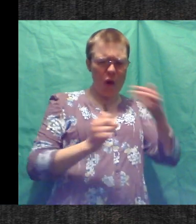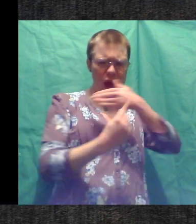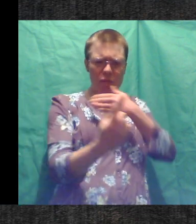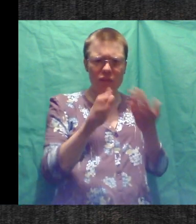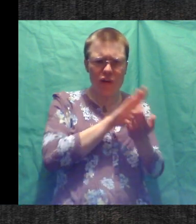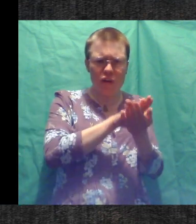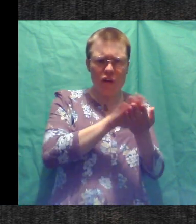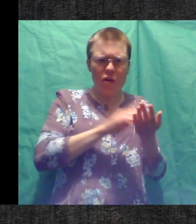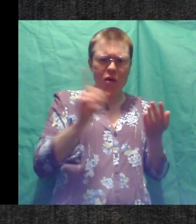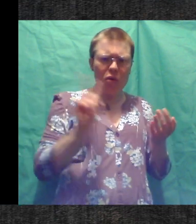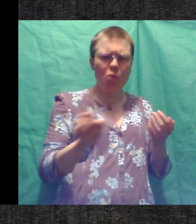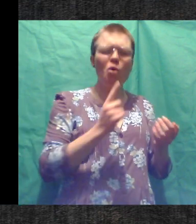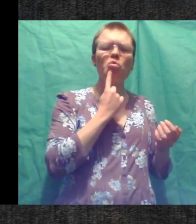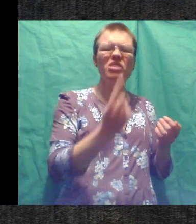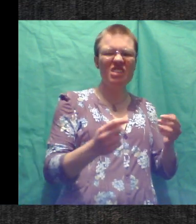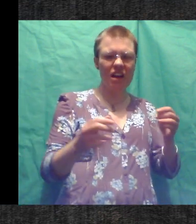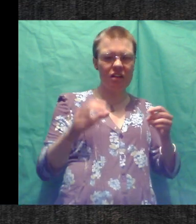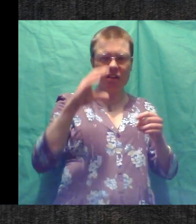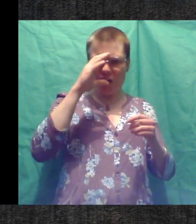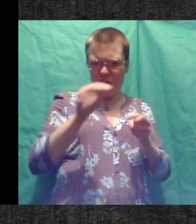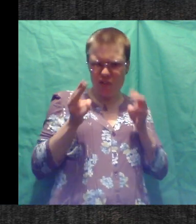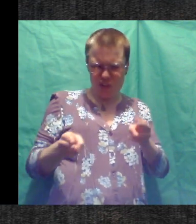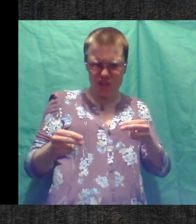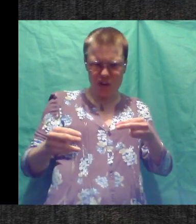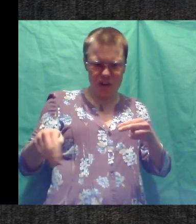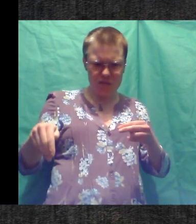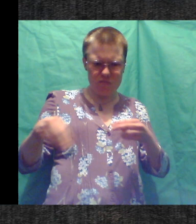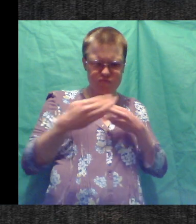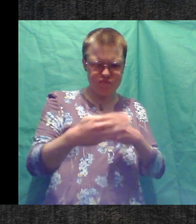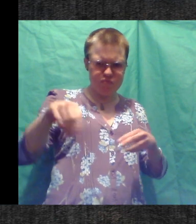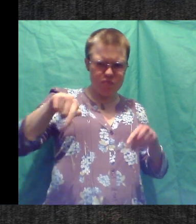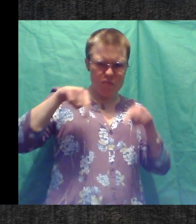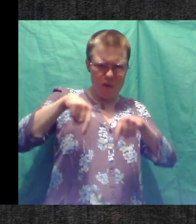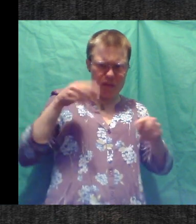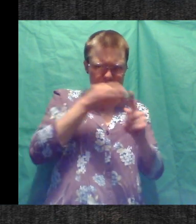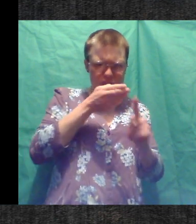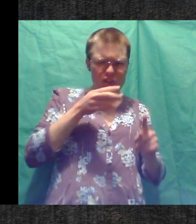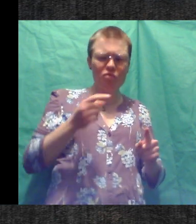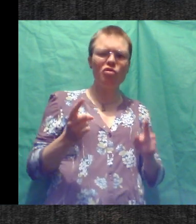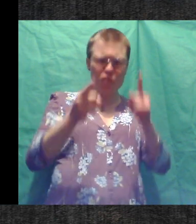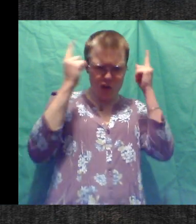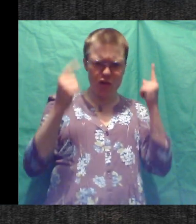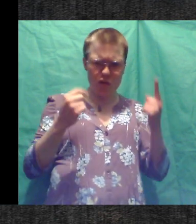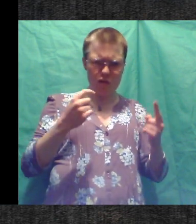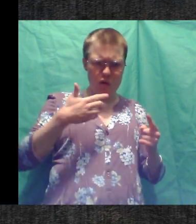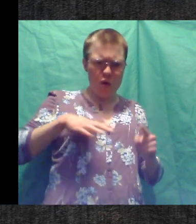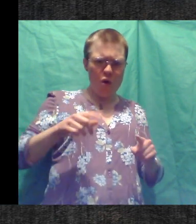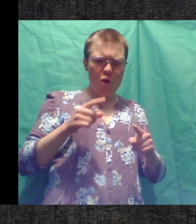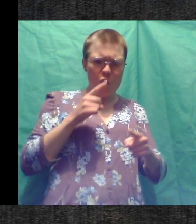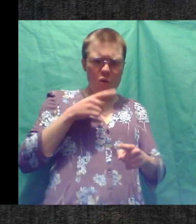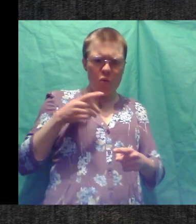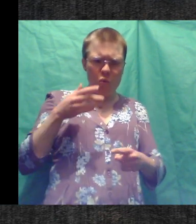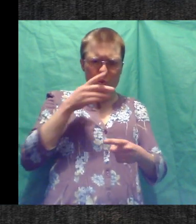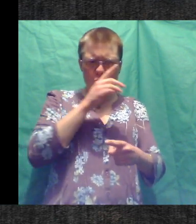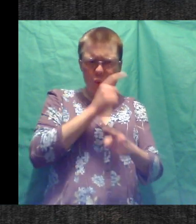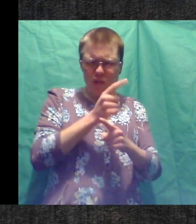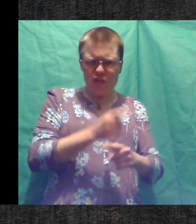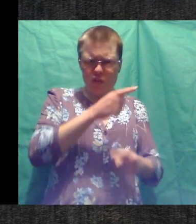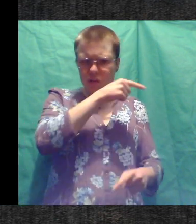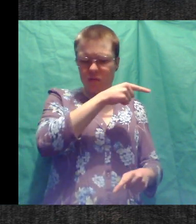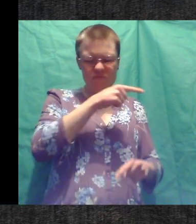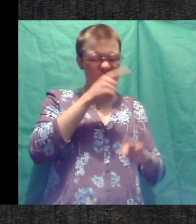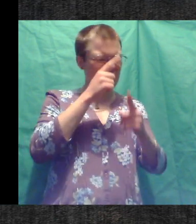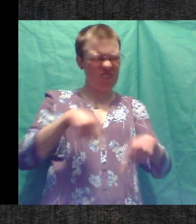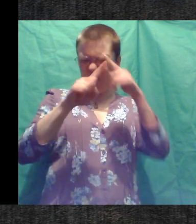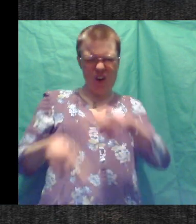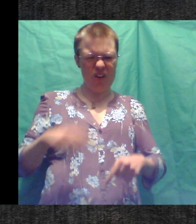operation. What happened to Naomi? What did she mean when she said that Fox dye was a part of this operation? Colonel, let me talk to her. I won't.